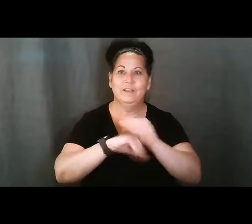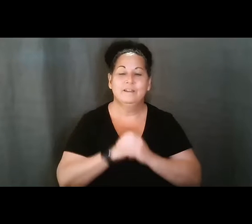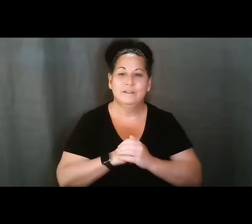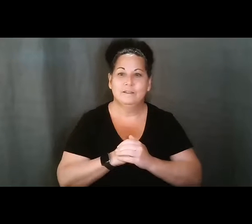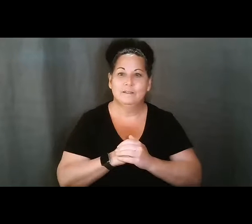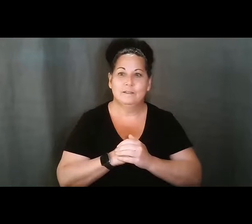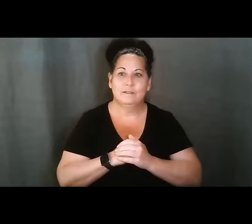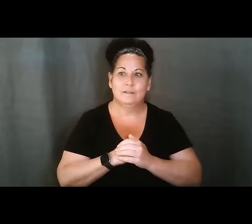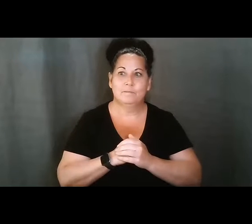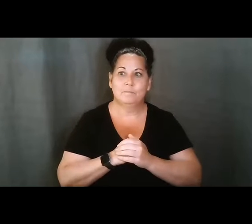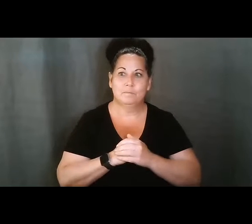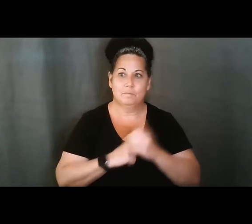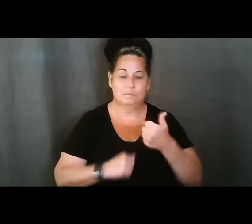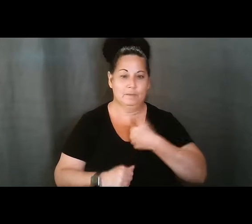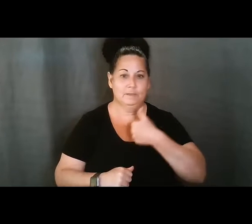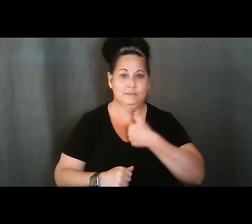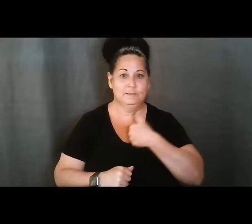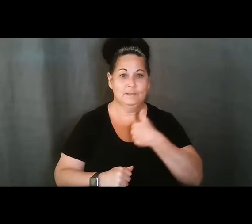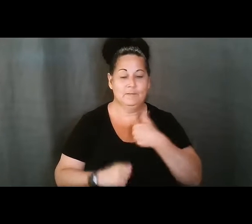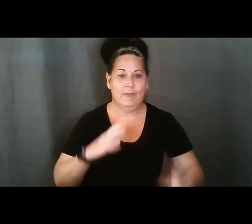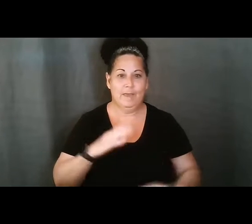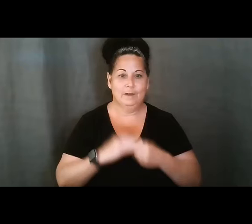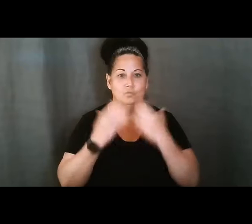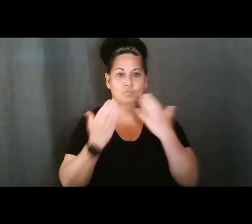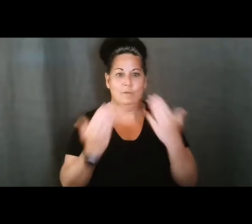grateful in the chat box as well.